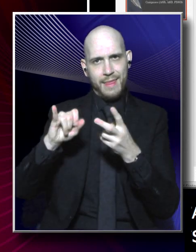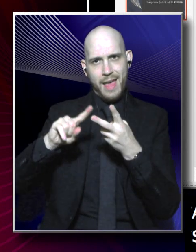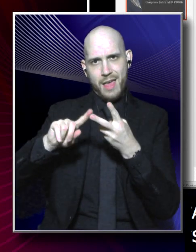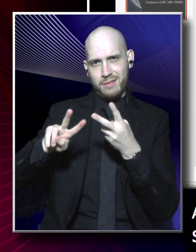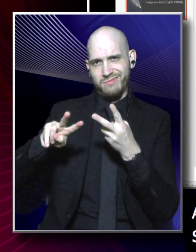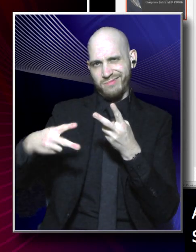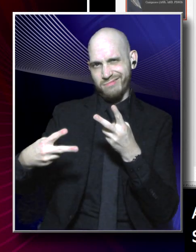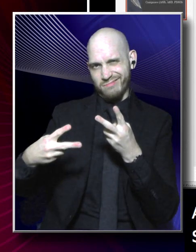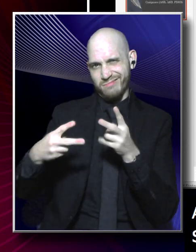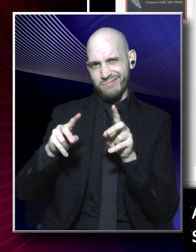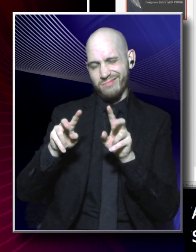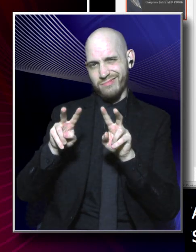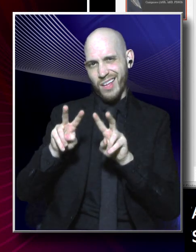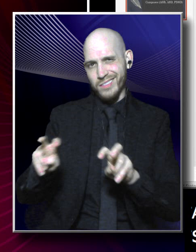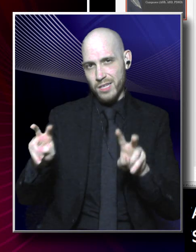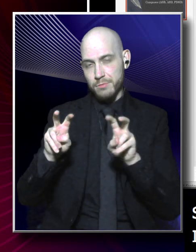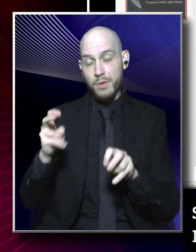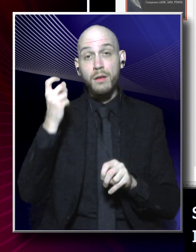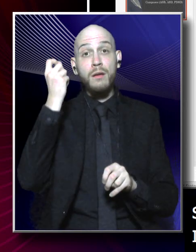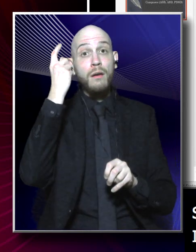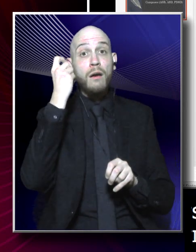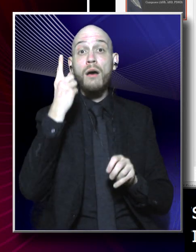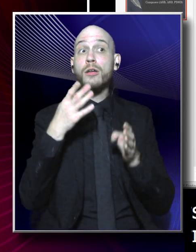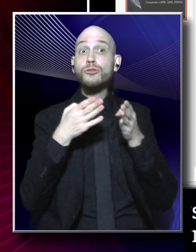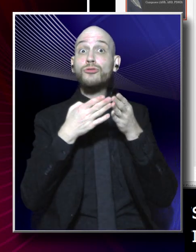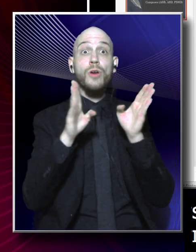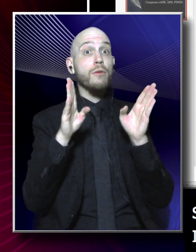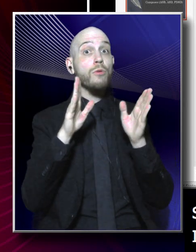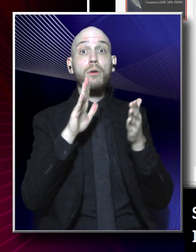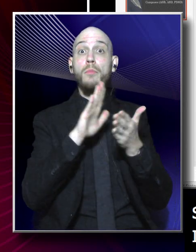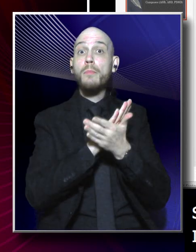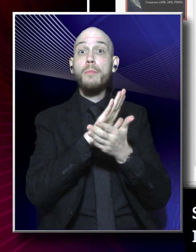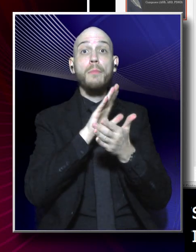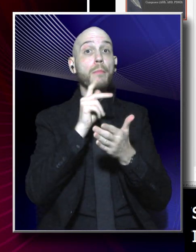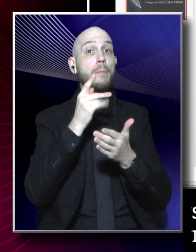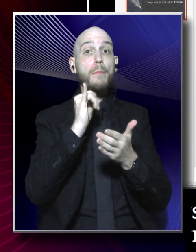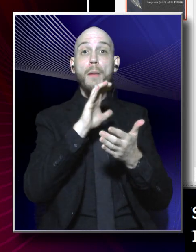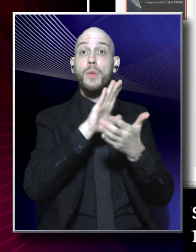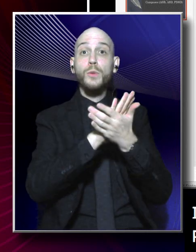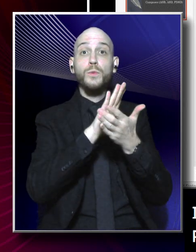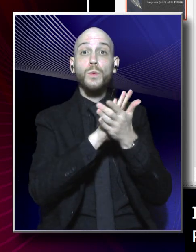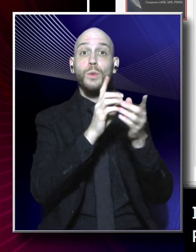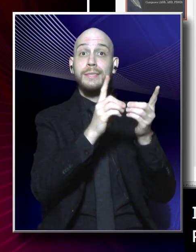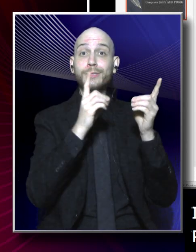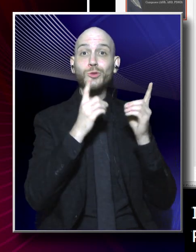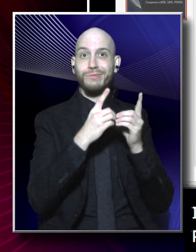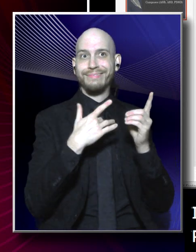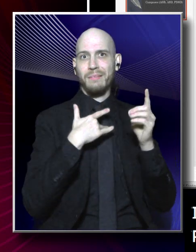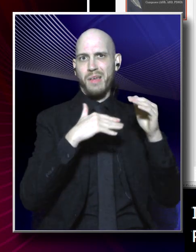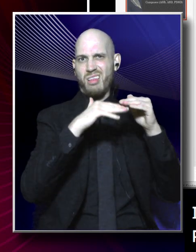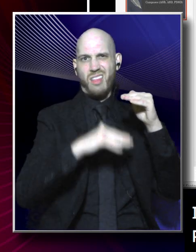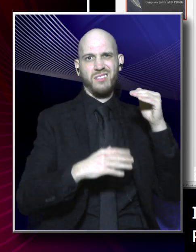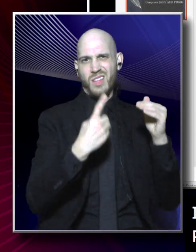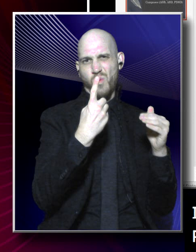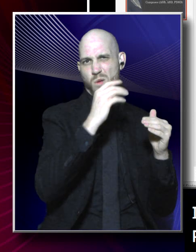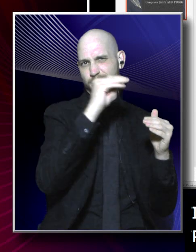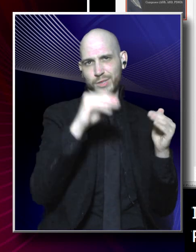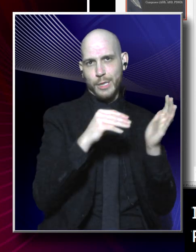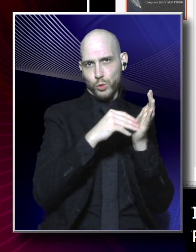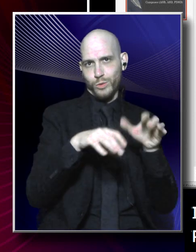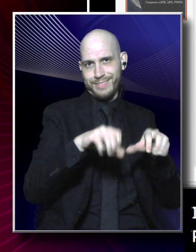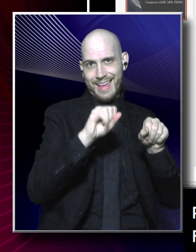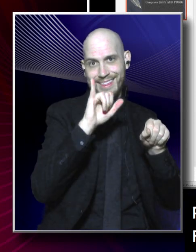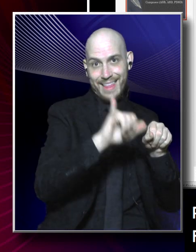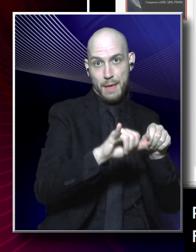school district it's 1% of the population or less. Ours is more. This data came from